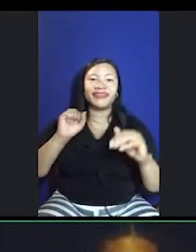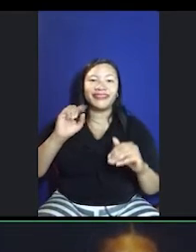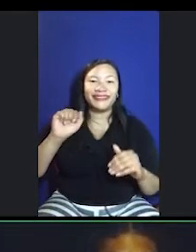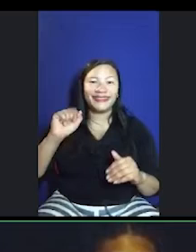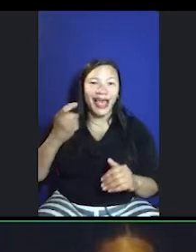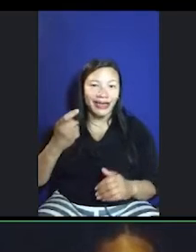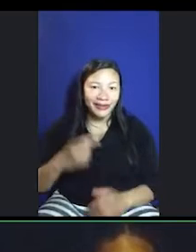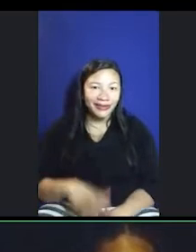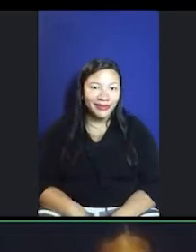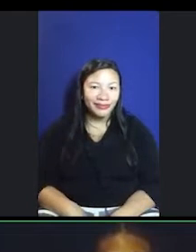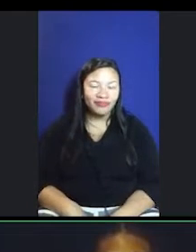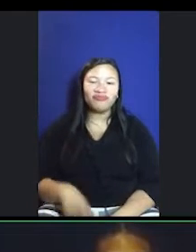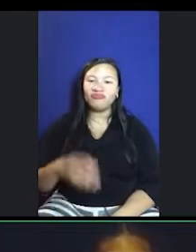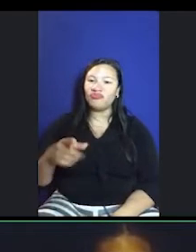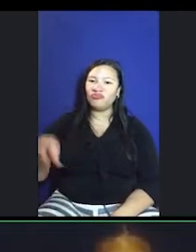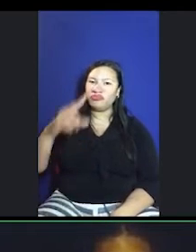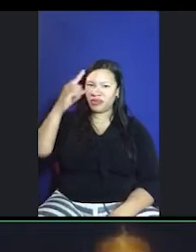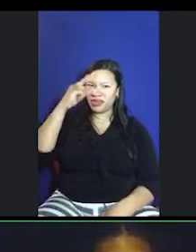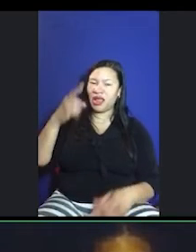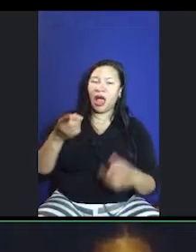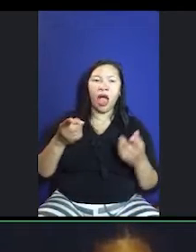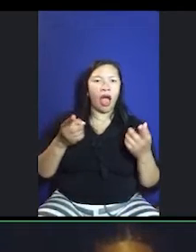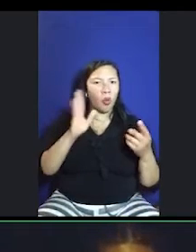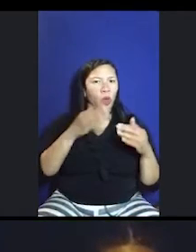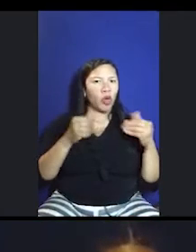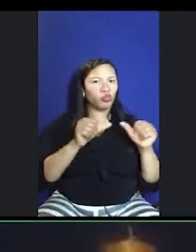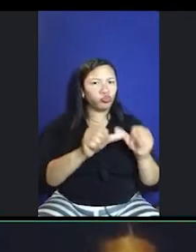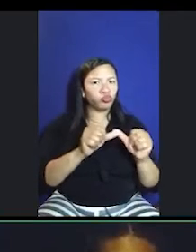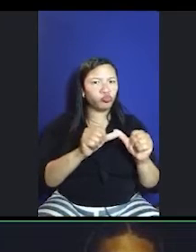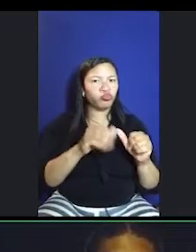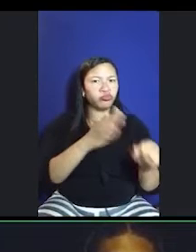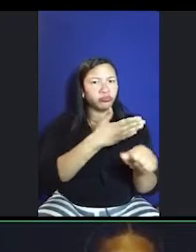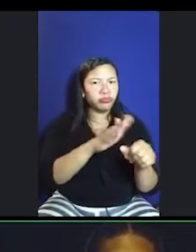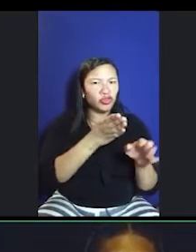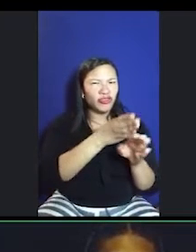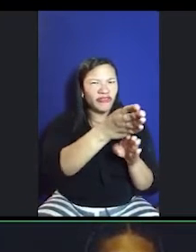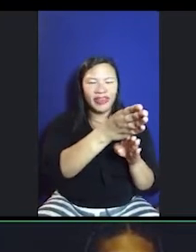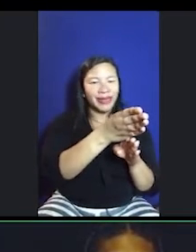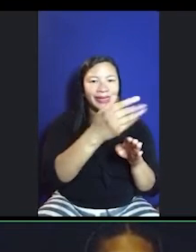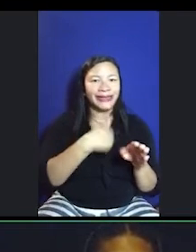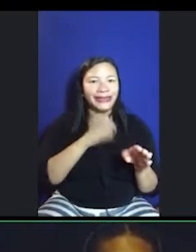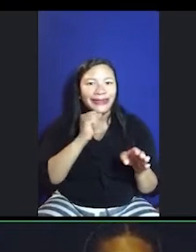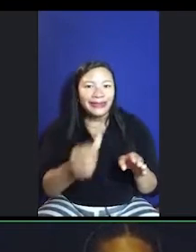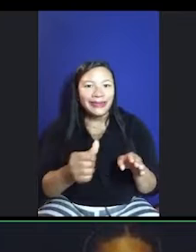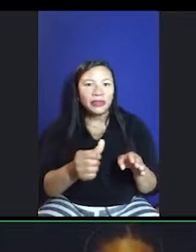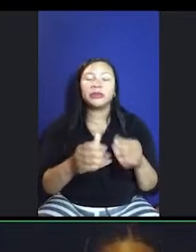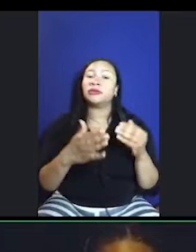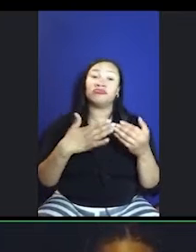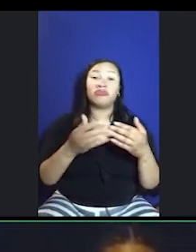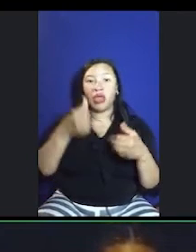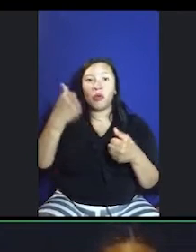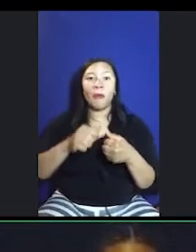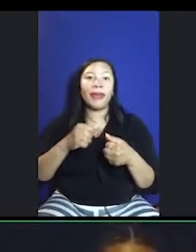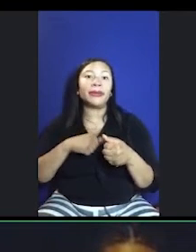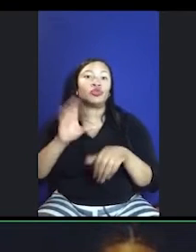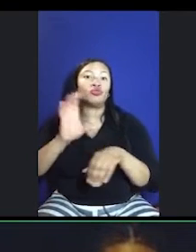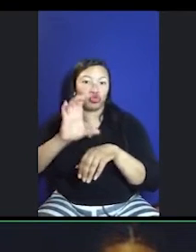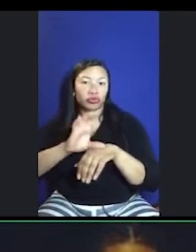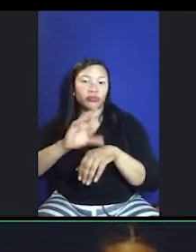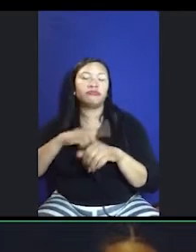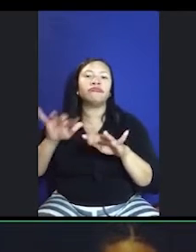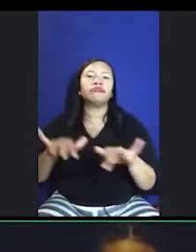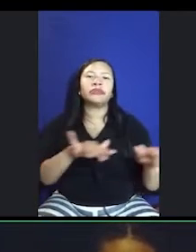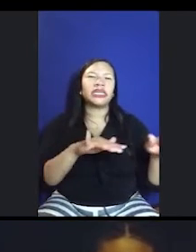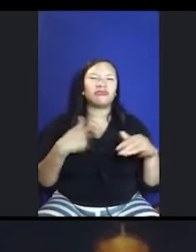So you would Hmm. think I would have went down the music field, but I didn't. Hmm. But I remember when I was playing at a church, I was playing the piano, and this was when I